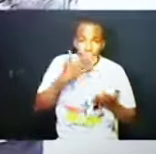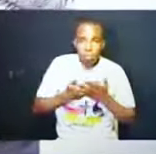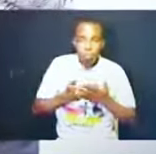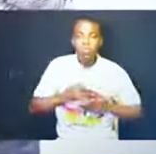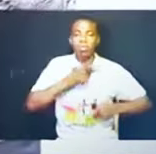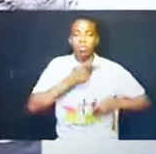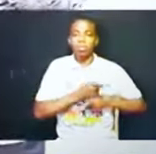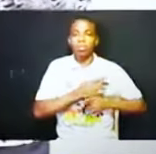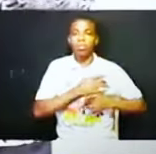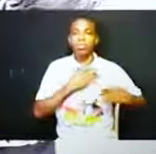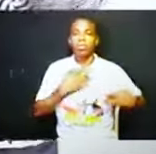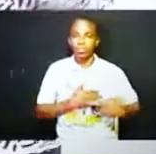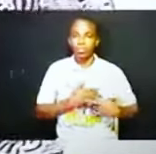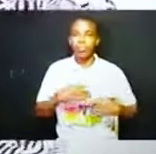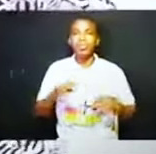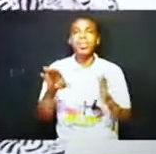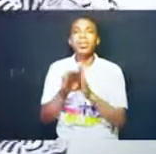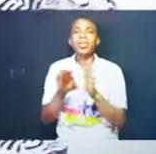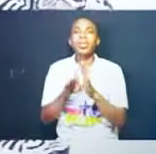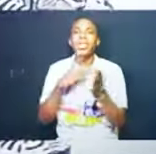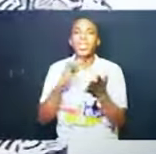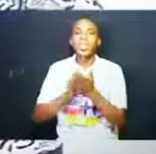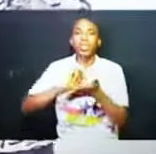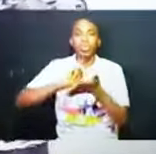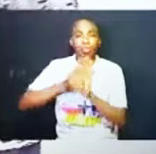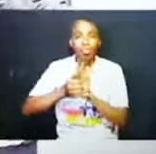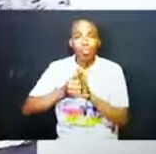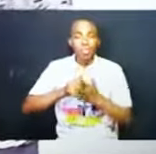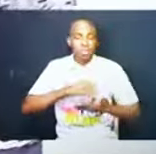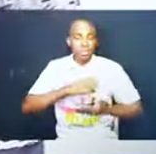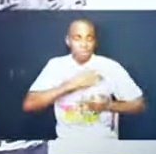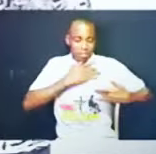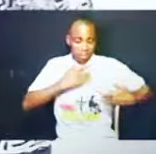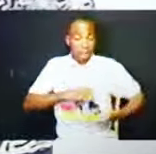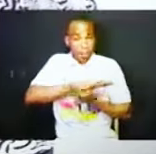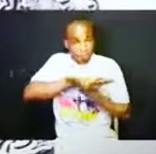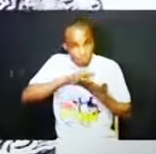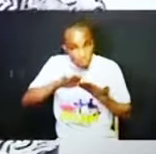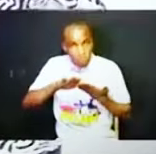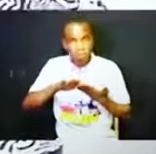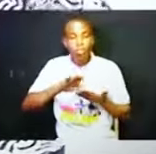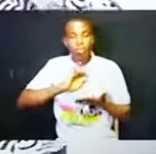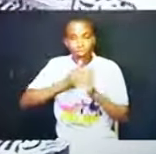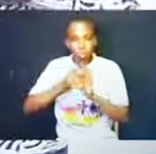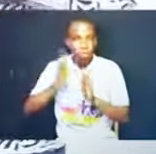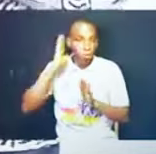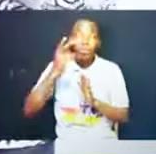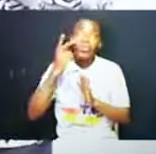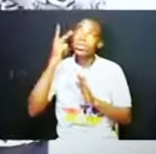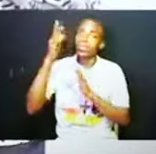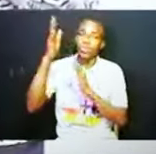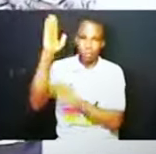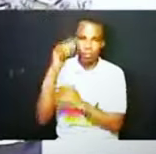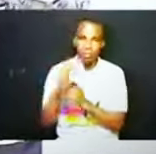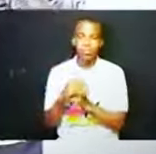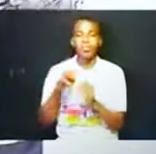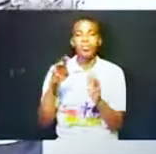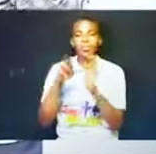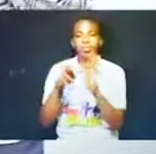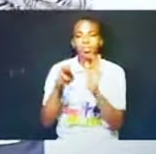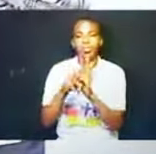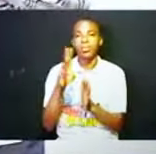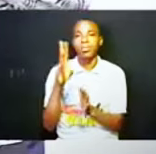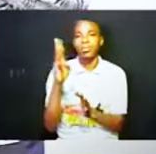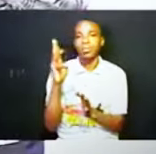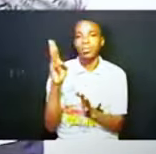pure in heart yani won wa kuma mutie for they shall see God won wo be ho nyankopon Matthew 15:18-19 ehwe